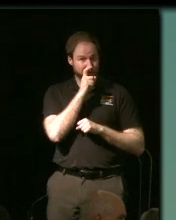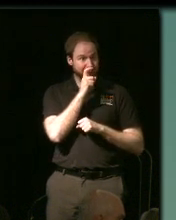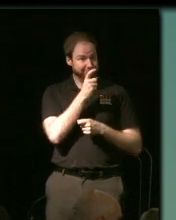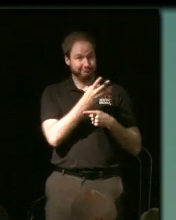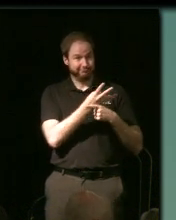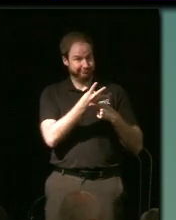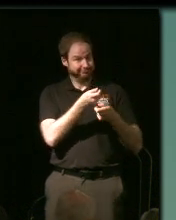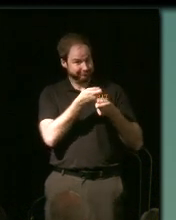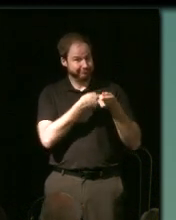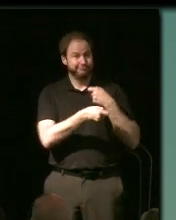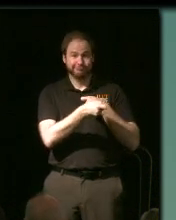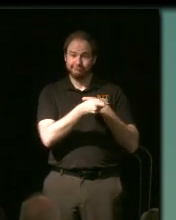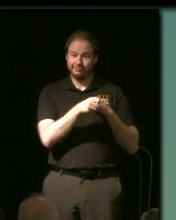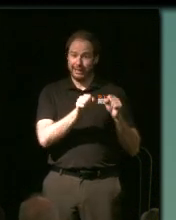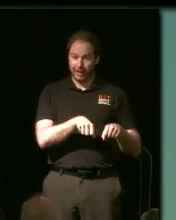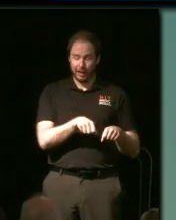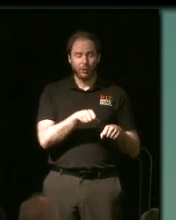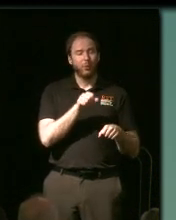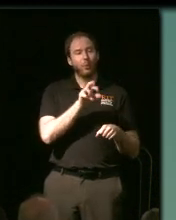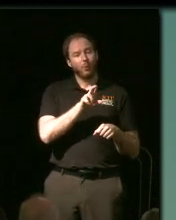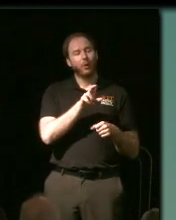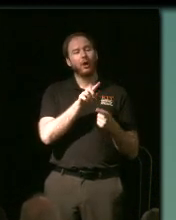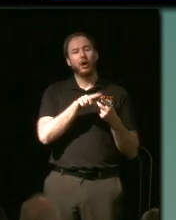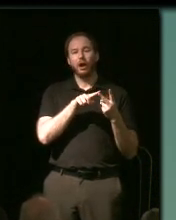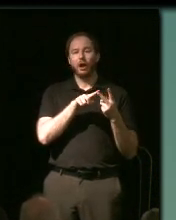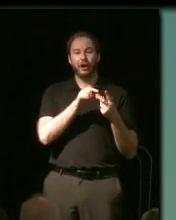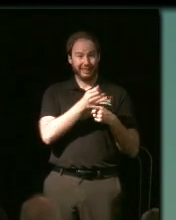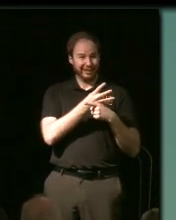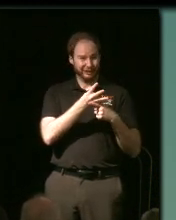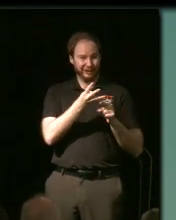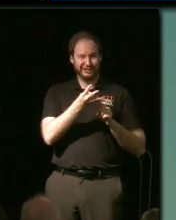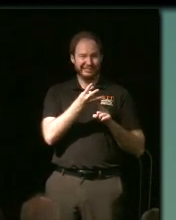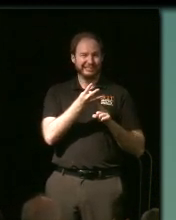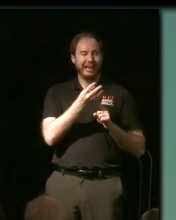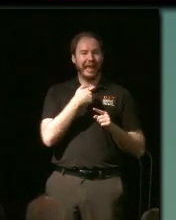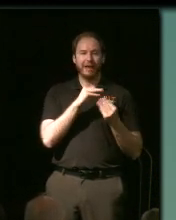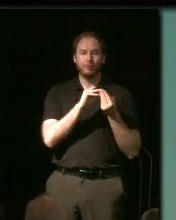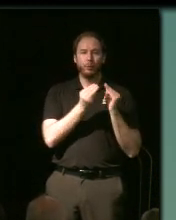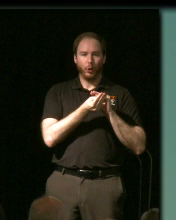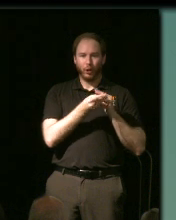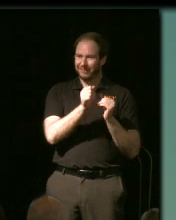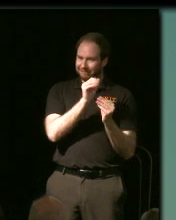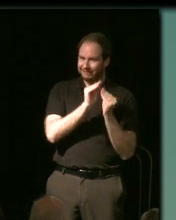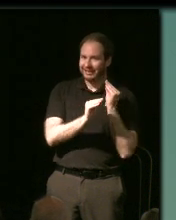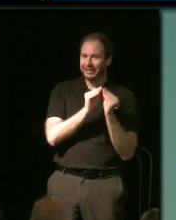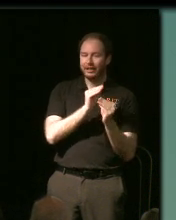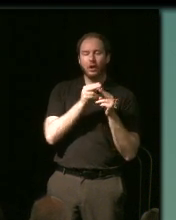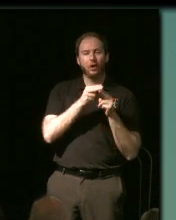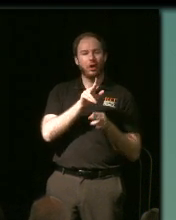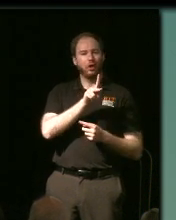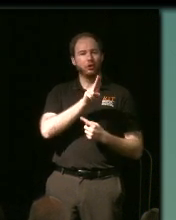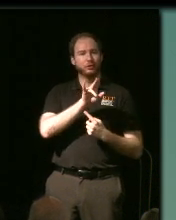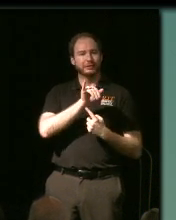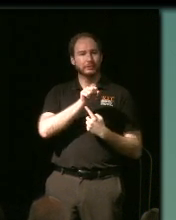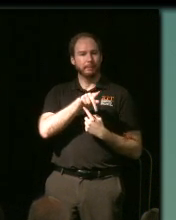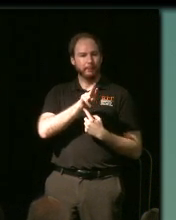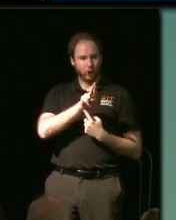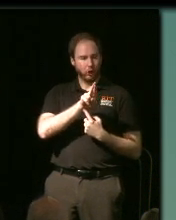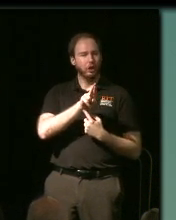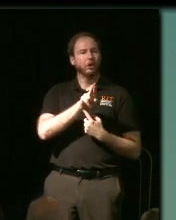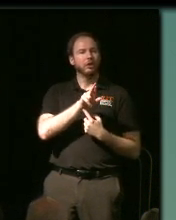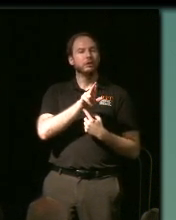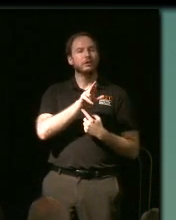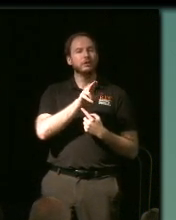to replace your bad gene. They could be fixing of the gene. You've heard about using CRISPR or other methods